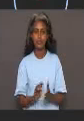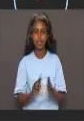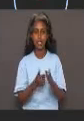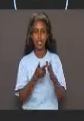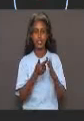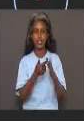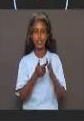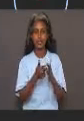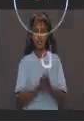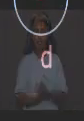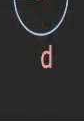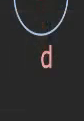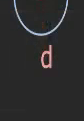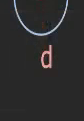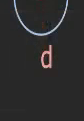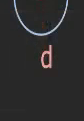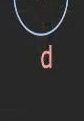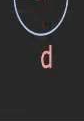Begin.